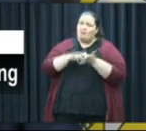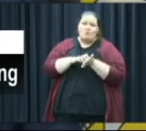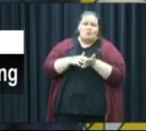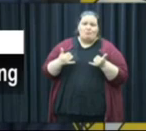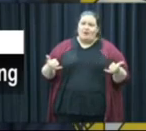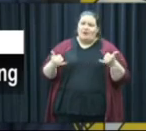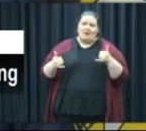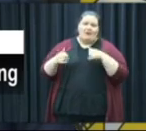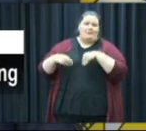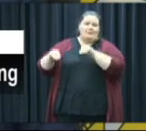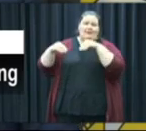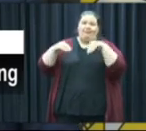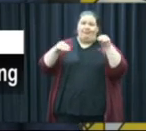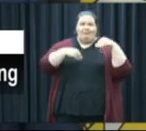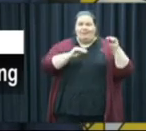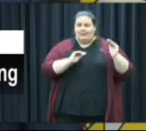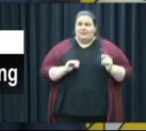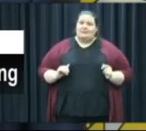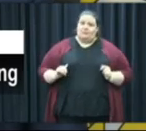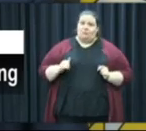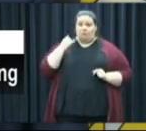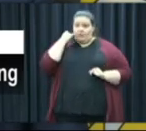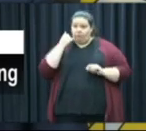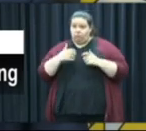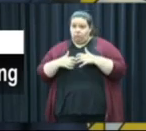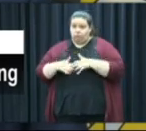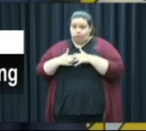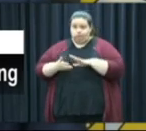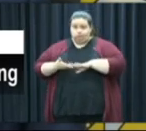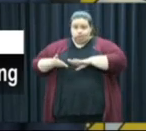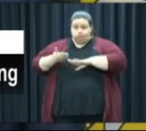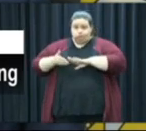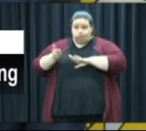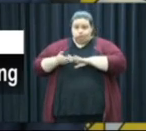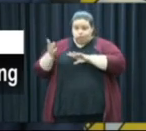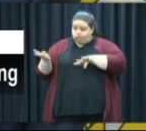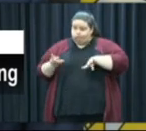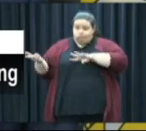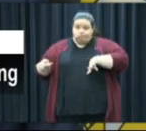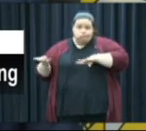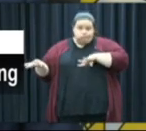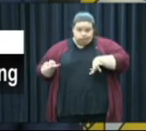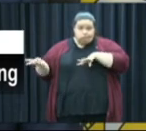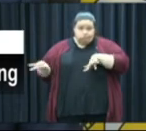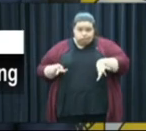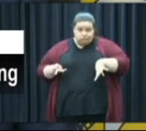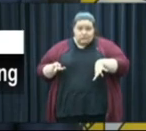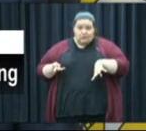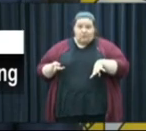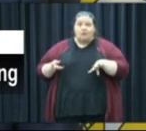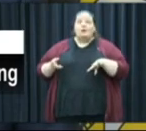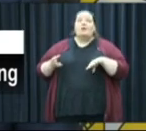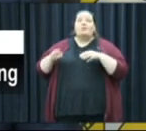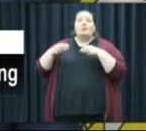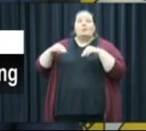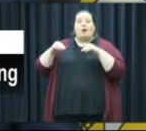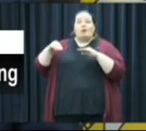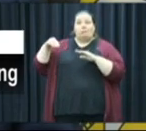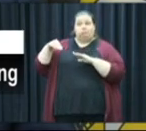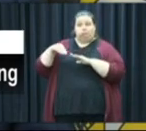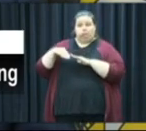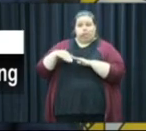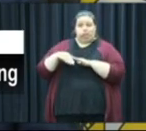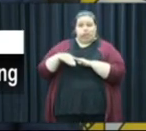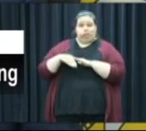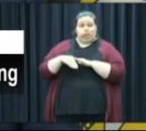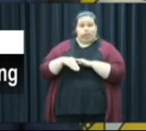the projections are that if the plants start up, certainly the market will go lower. We will have,